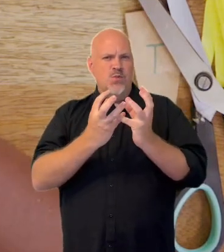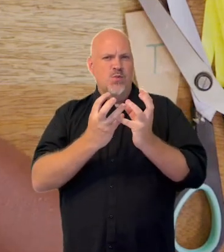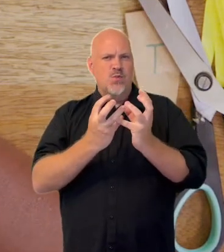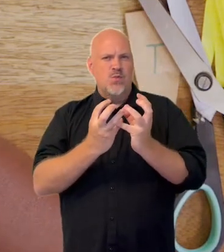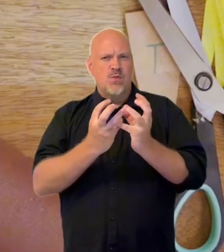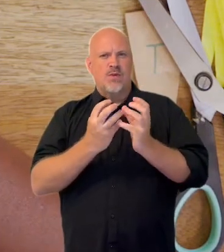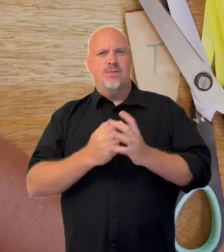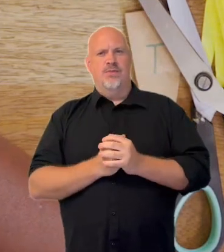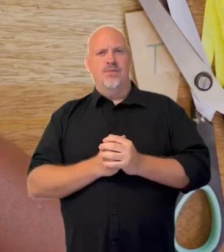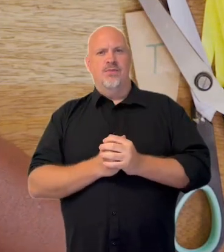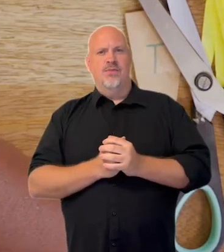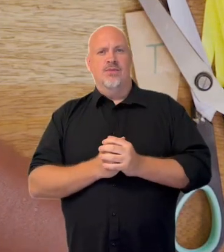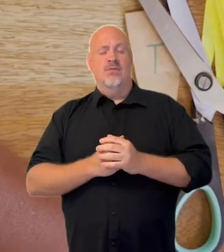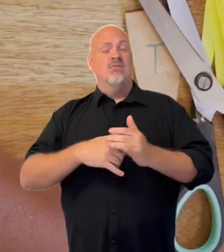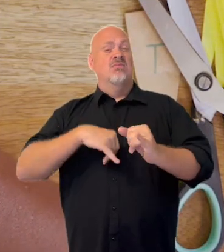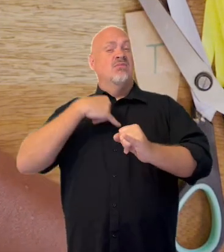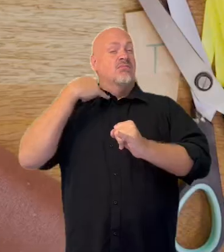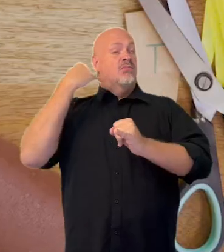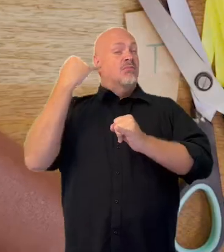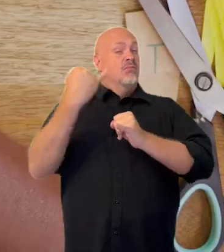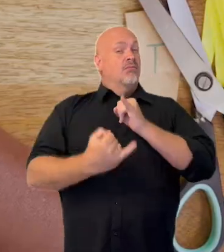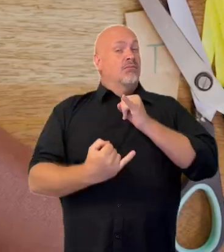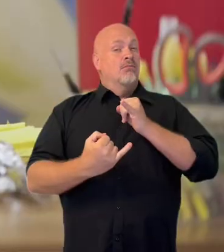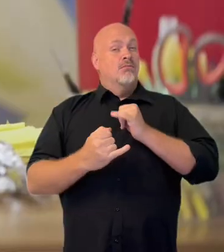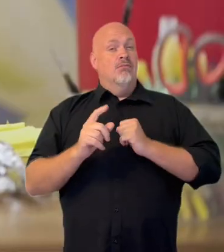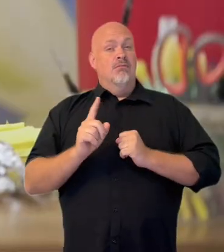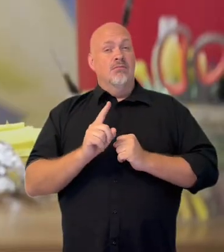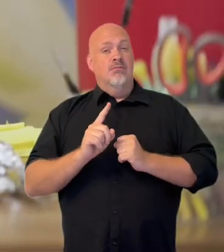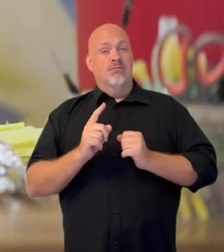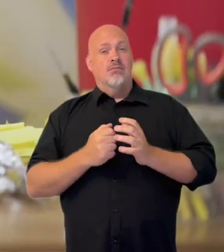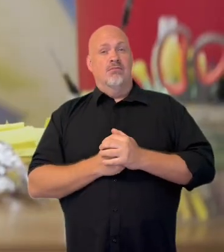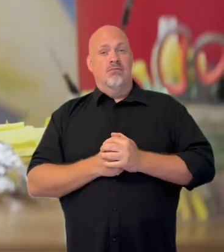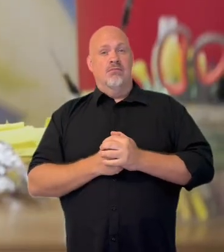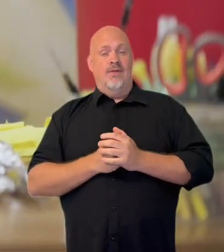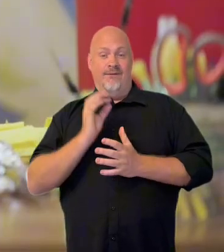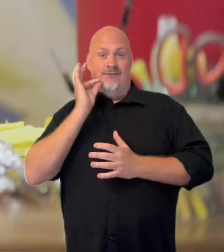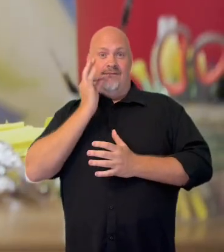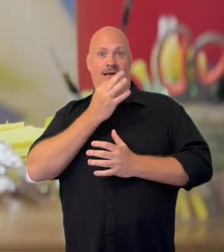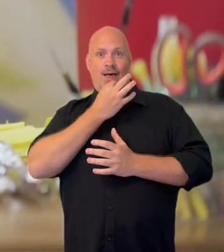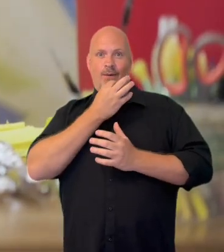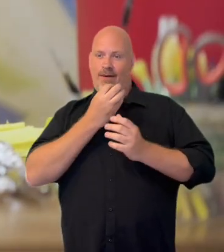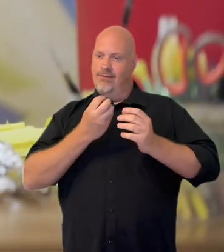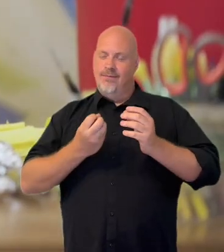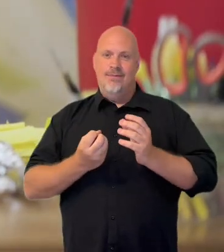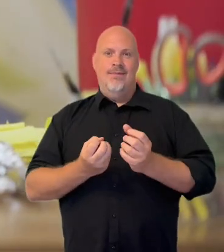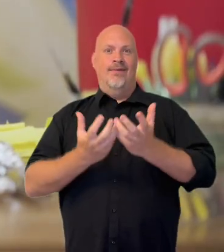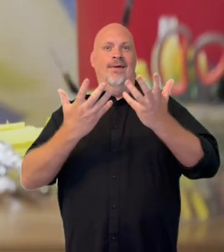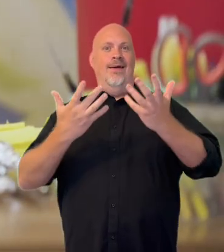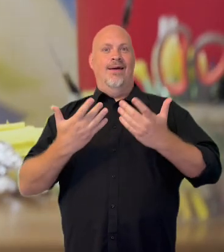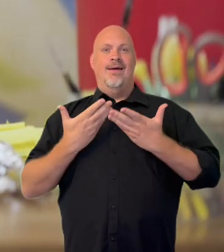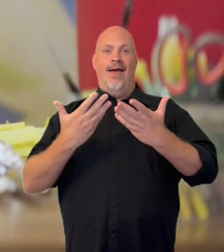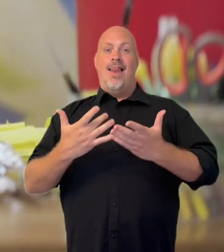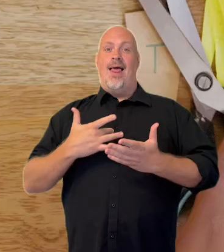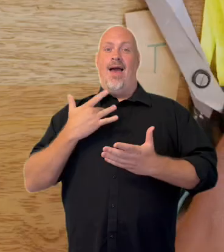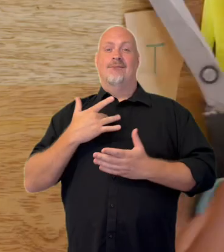is taking a small scrap, maybe about 2 or 3 centimeters